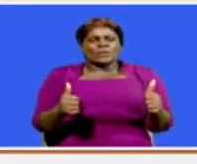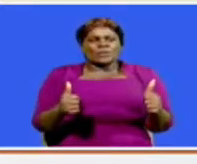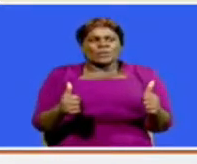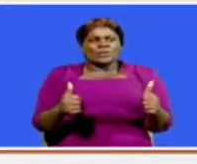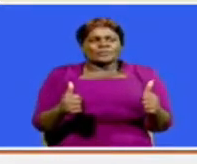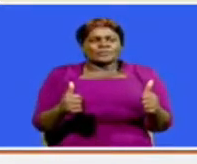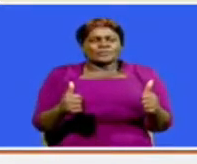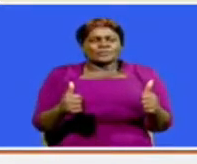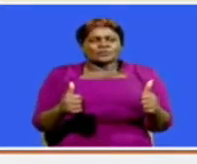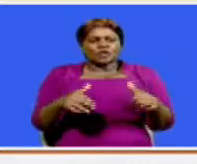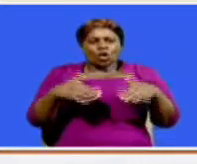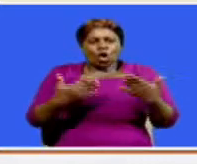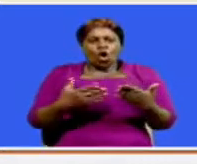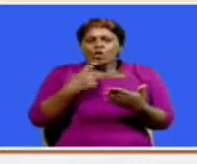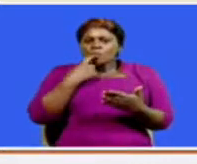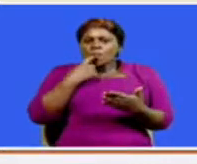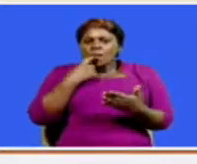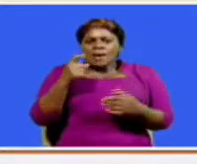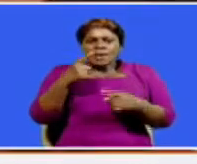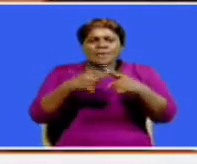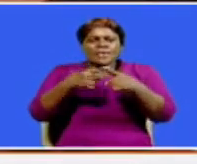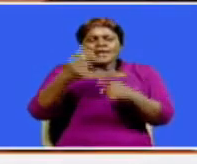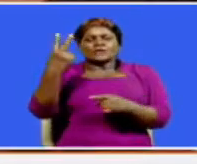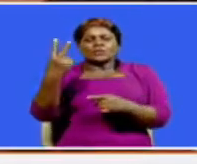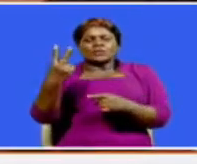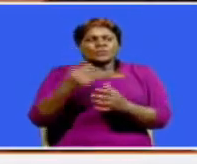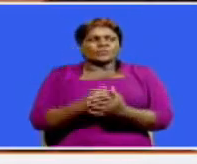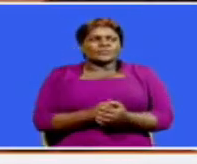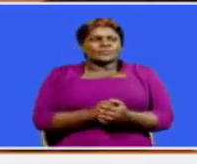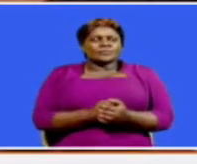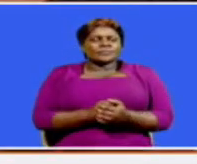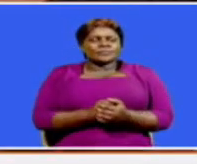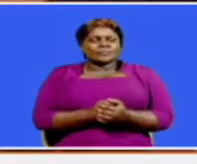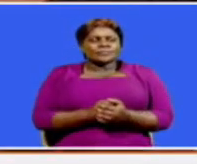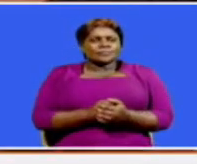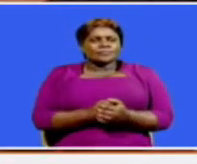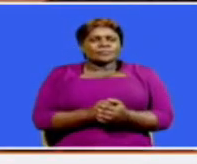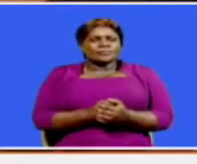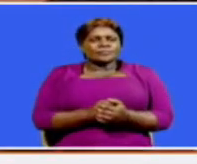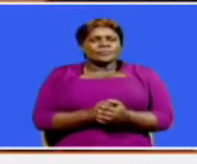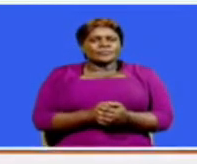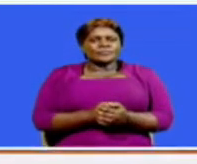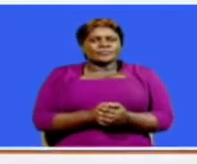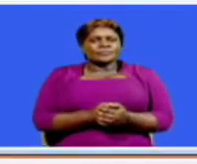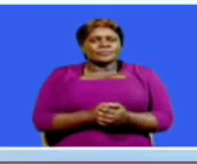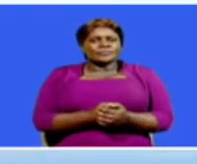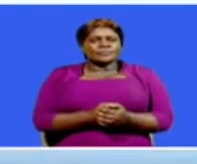that they are breastfeeding, for a period of 2 years. Beldin Waliaula, KTN News.